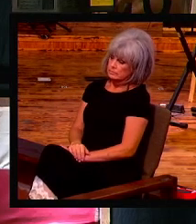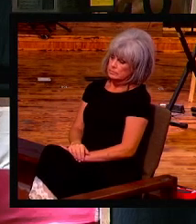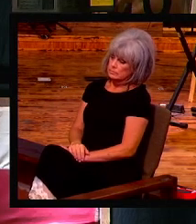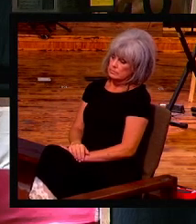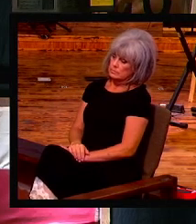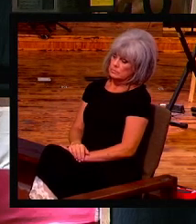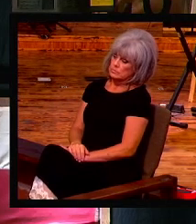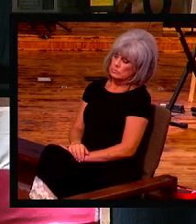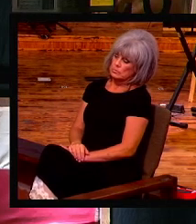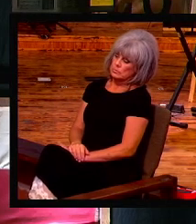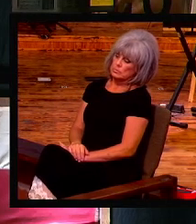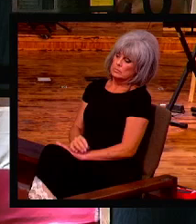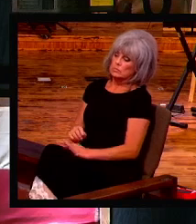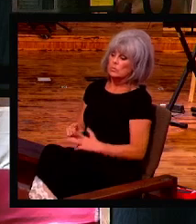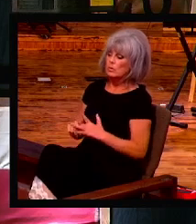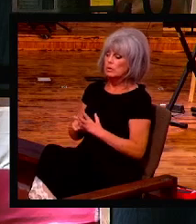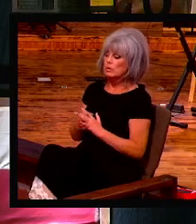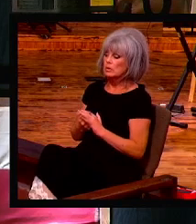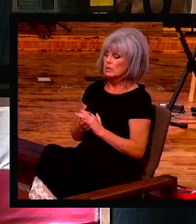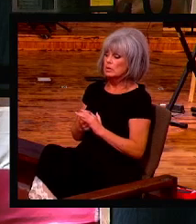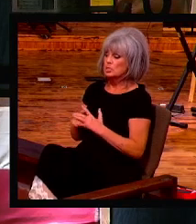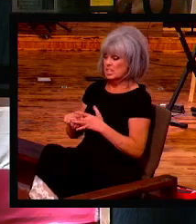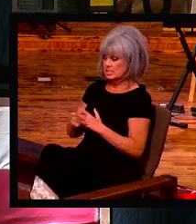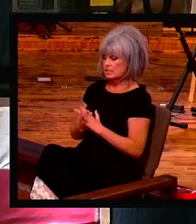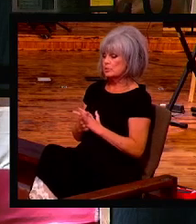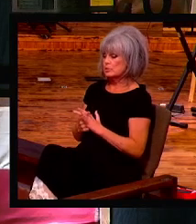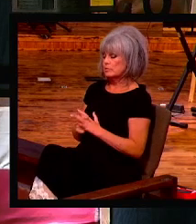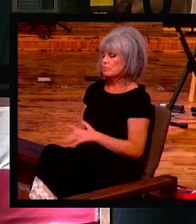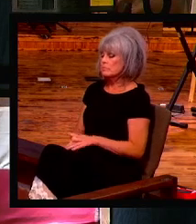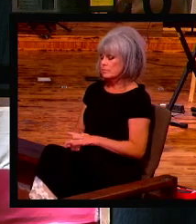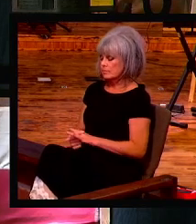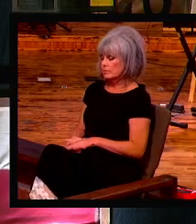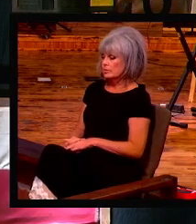Then Midianite traders passed by,